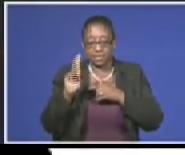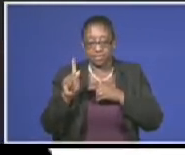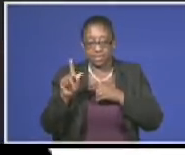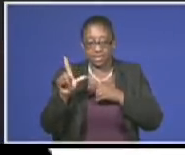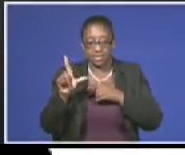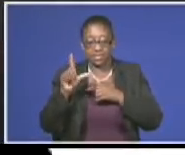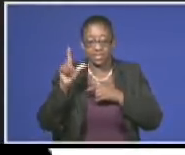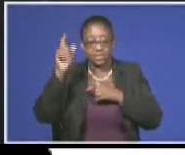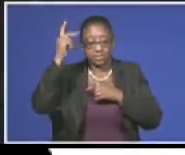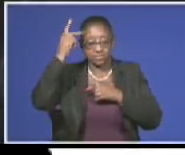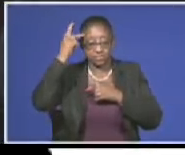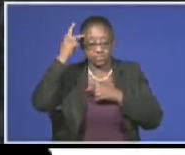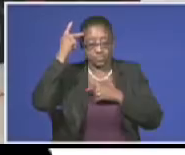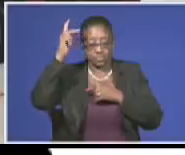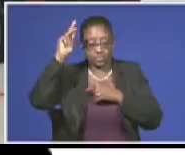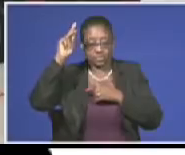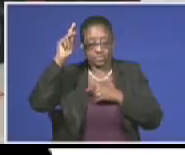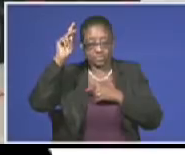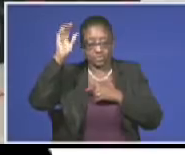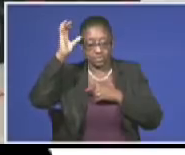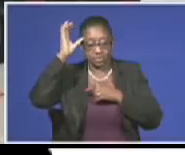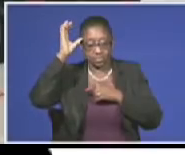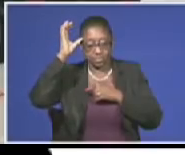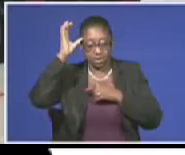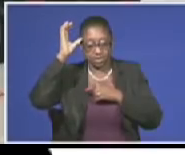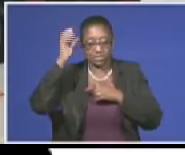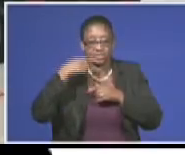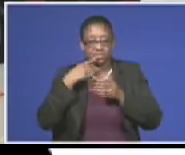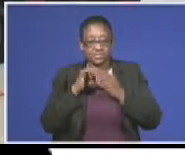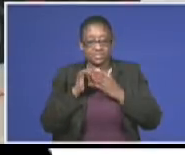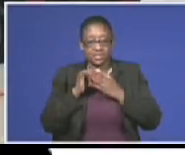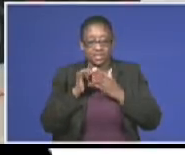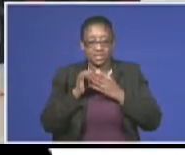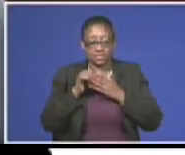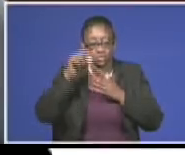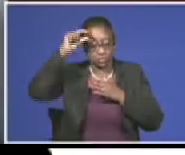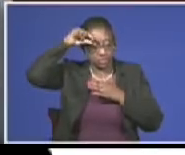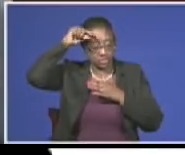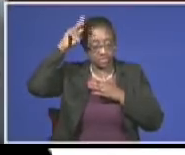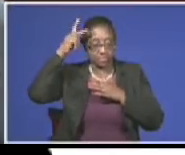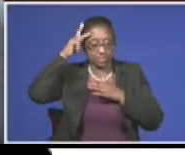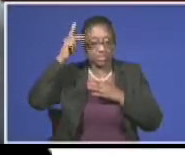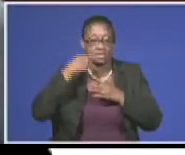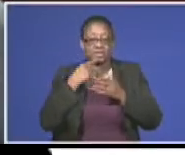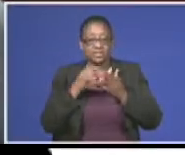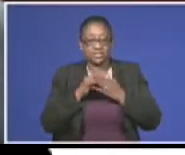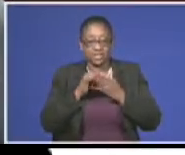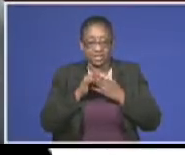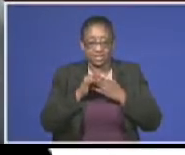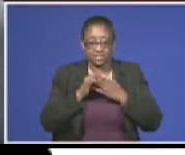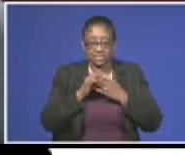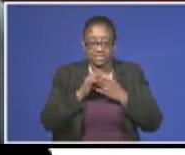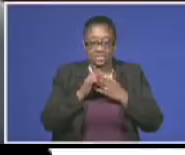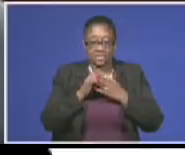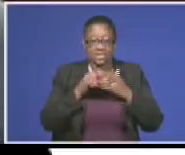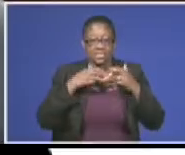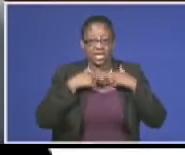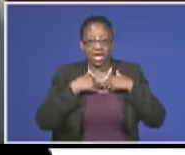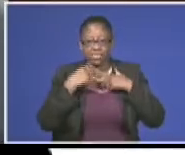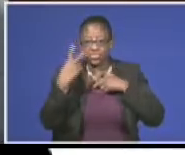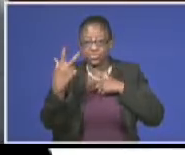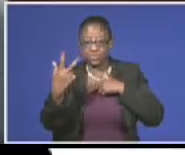Quincy Parker, explained some of the benefits of the new 50 DF engines. They're tri-fuel engines, which means they burn 3 different types of